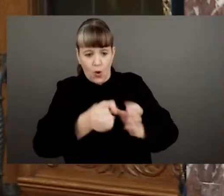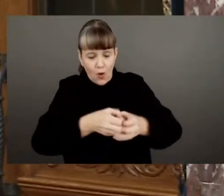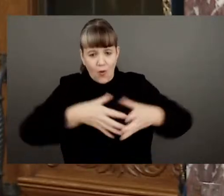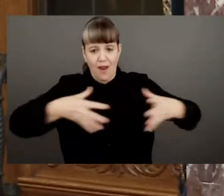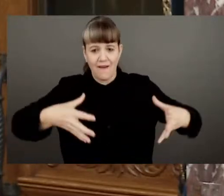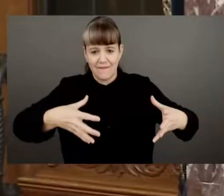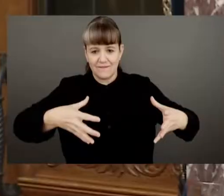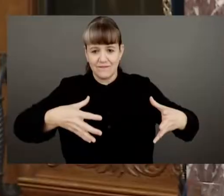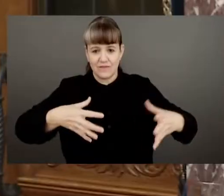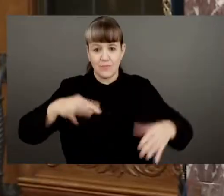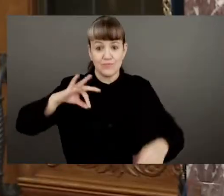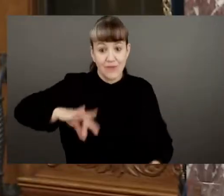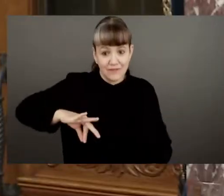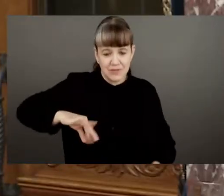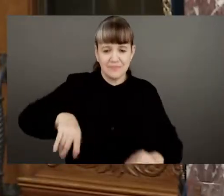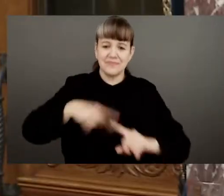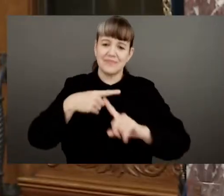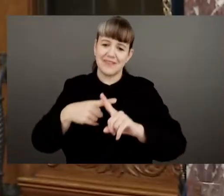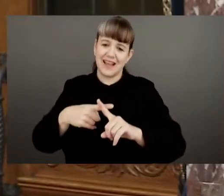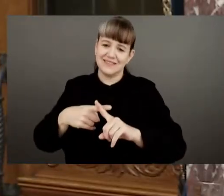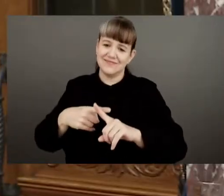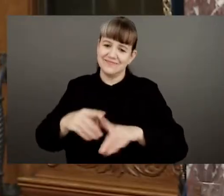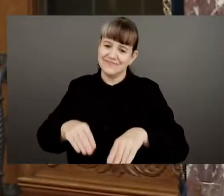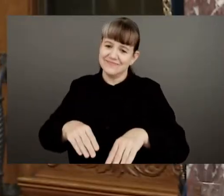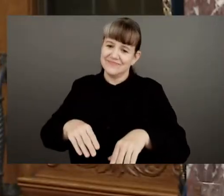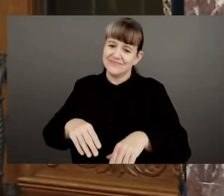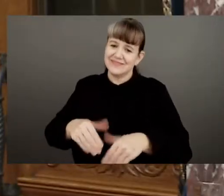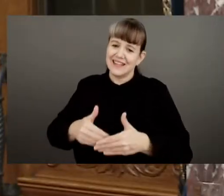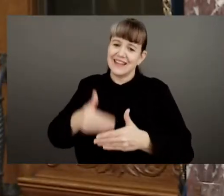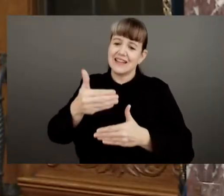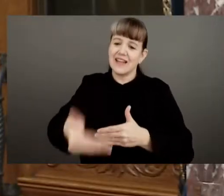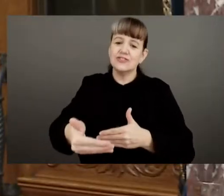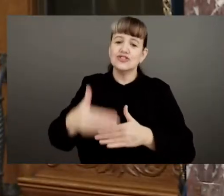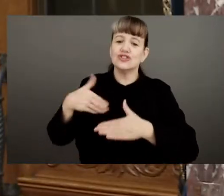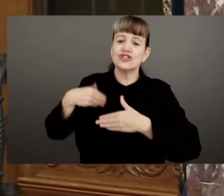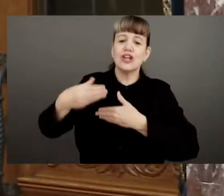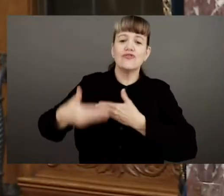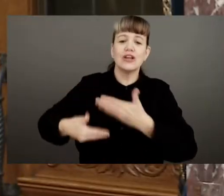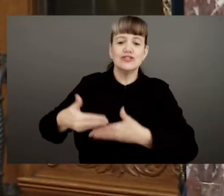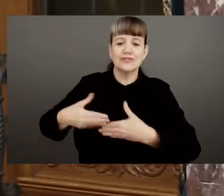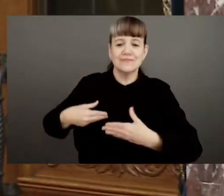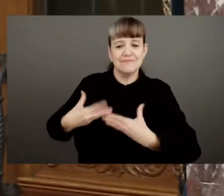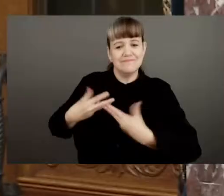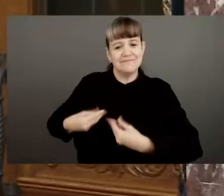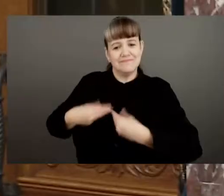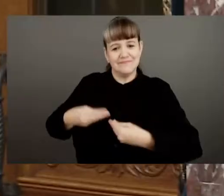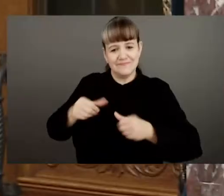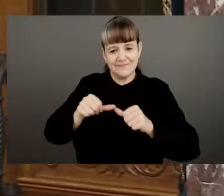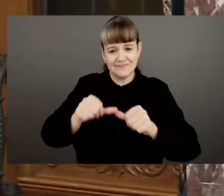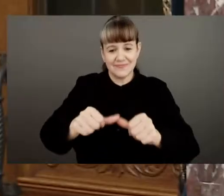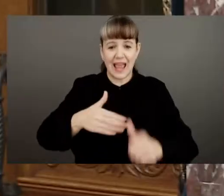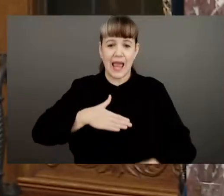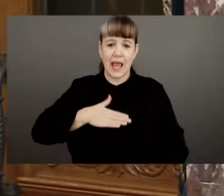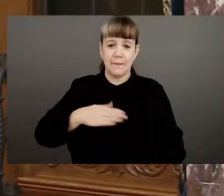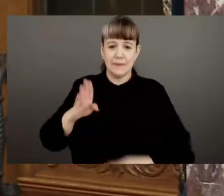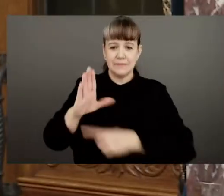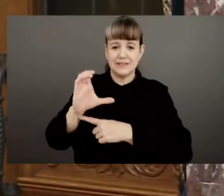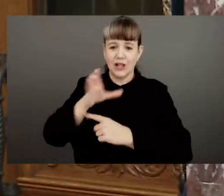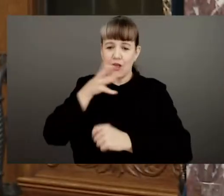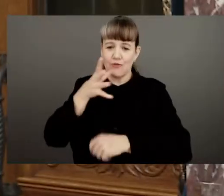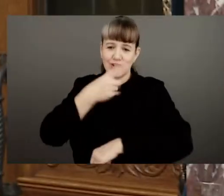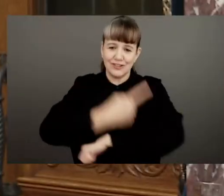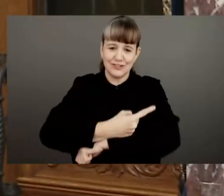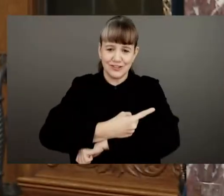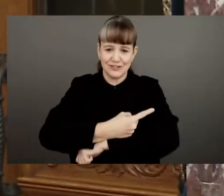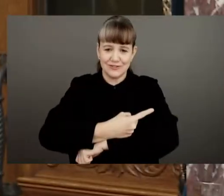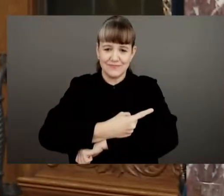your legacy forward. Happy BC Agriculture Day, and may we continue together to grow a stronger, more resilient